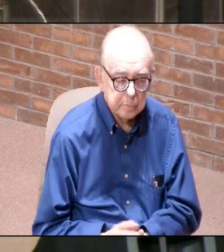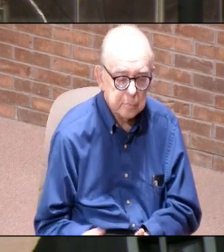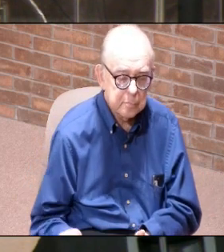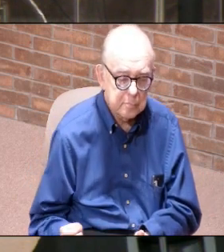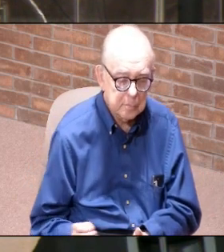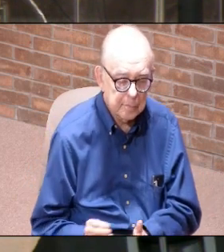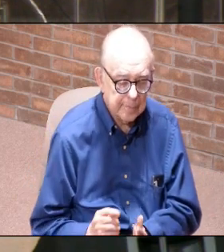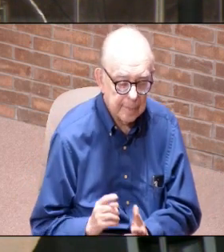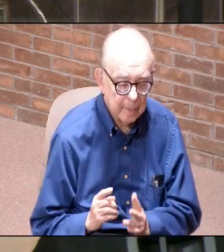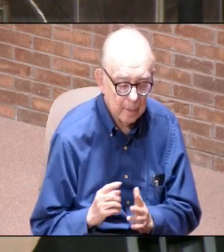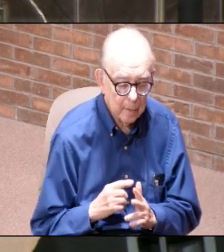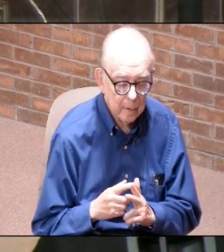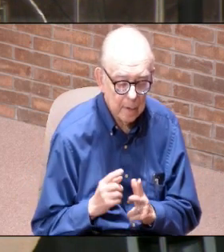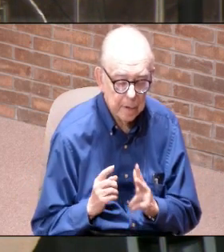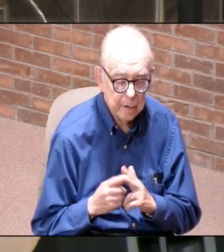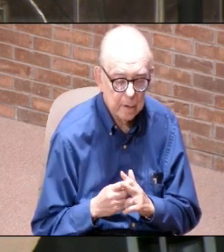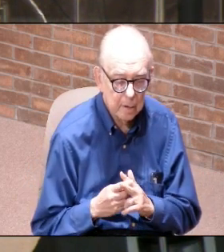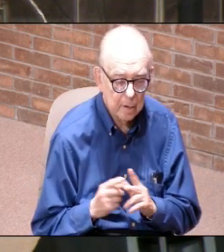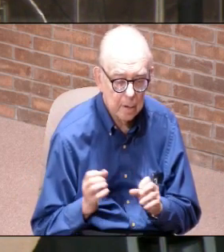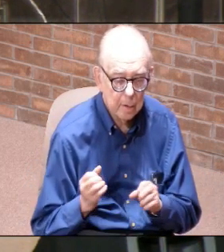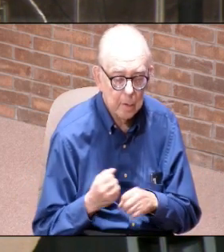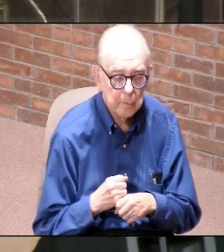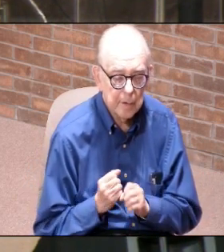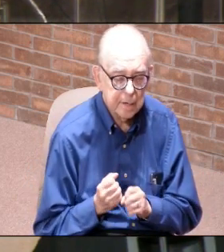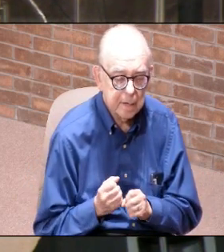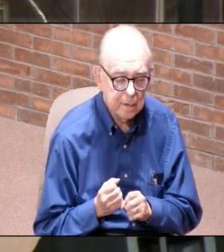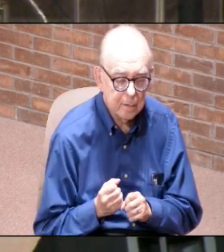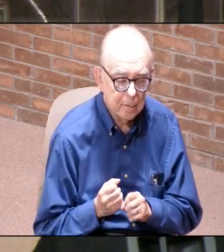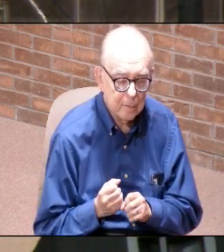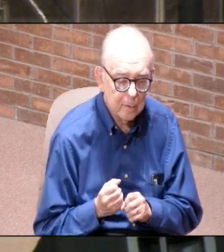And then he starts making